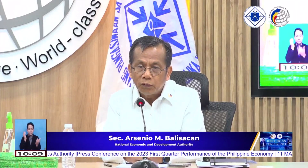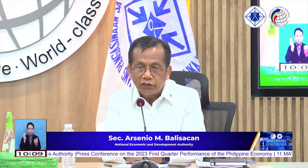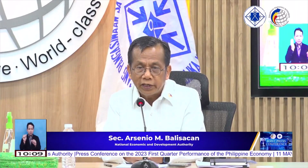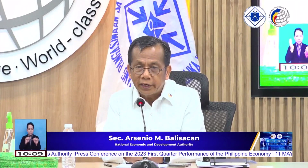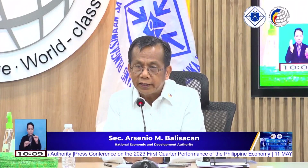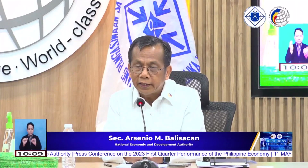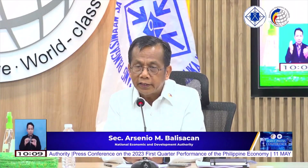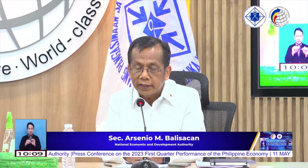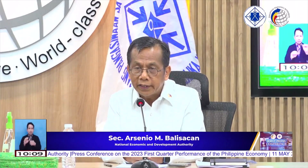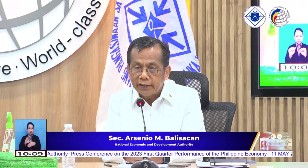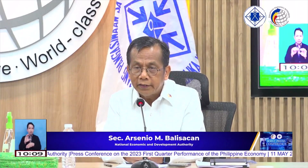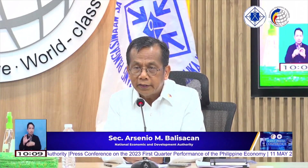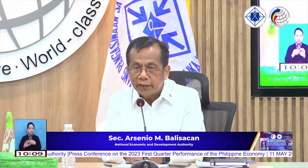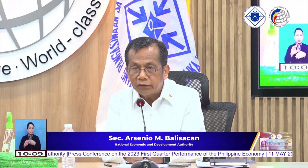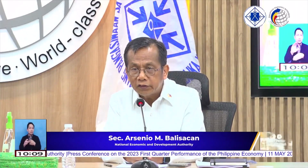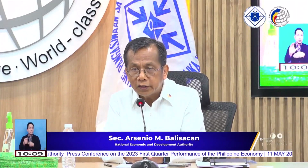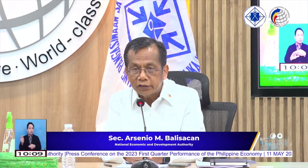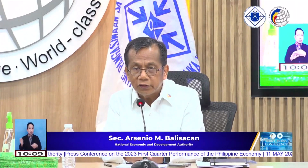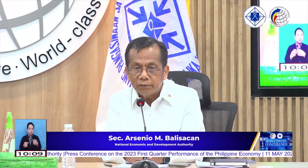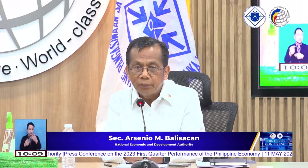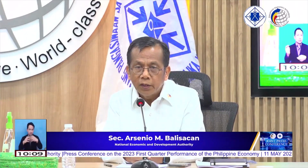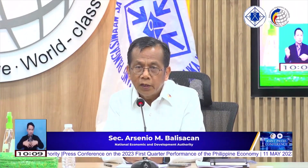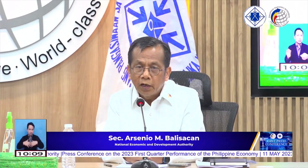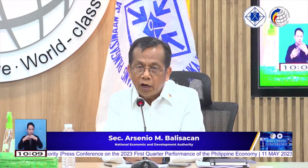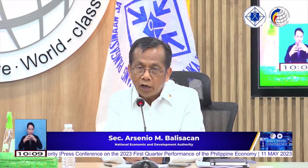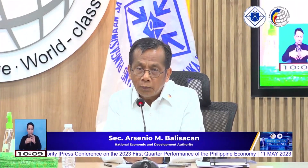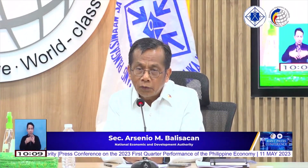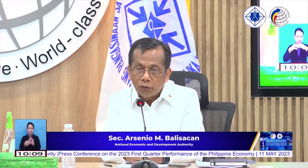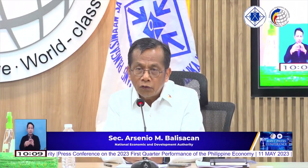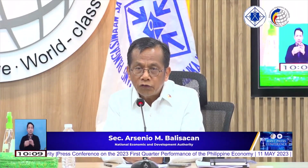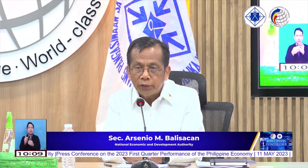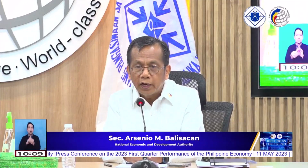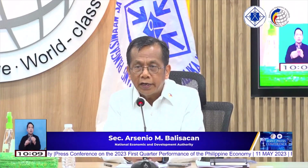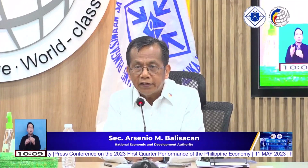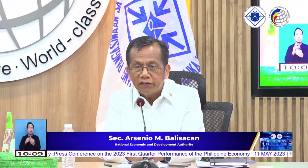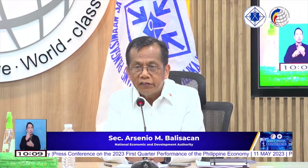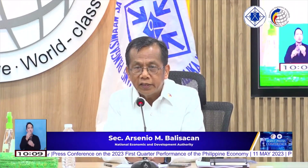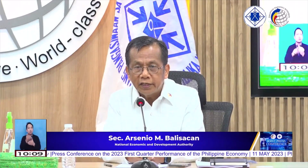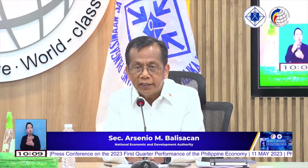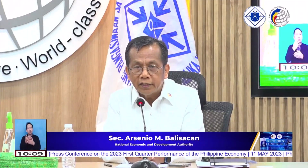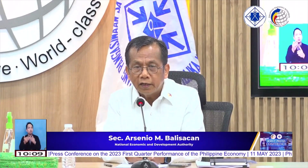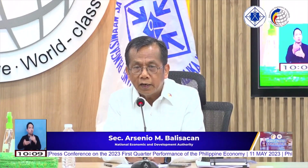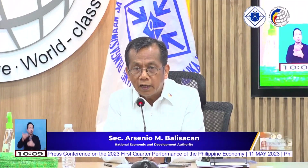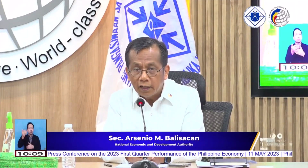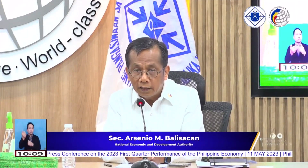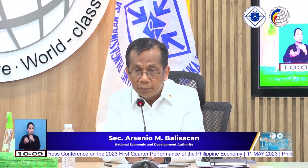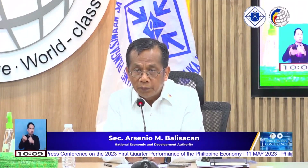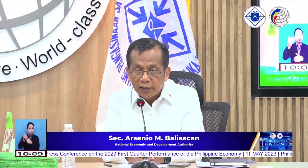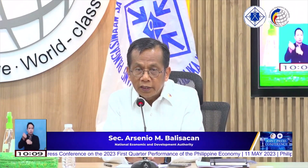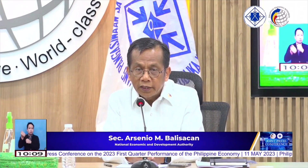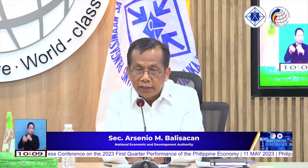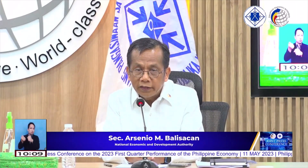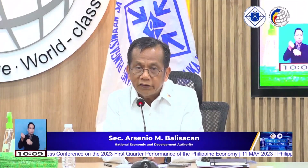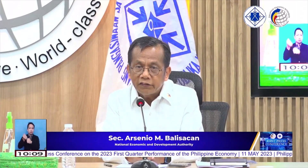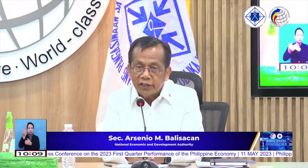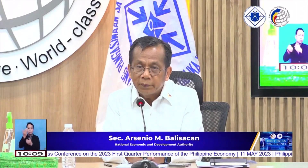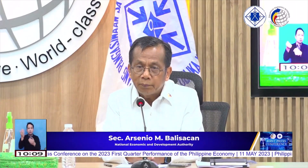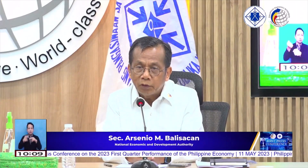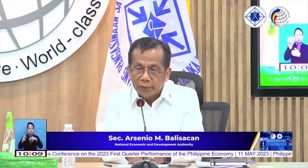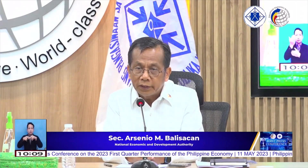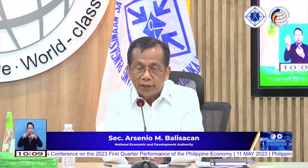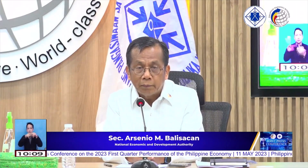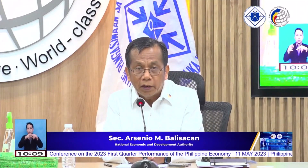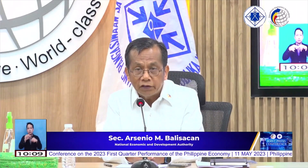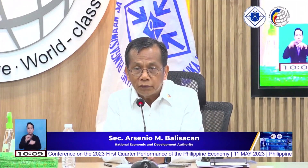wholesale and retail trade, and construction are among those with the highest year-on-year increases in employment